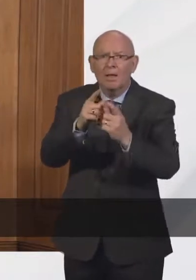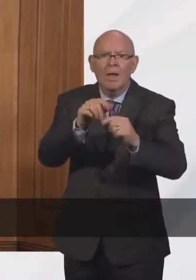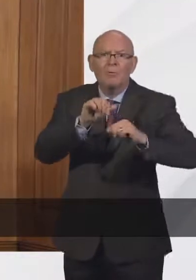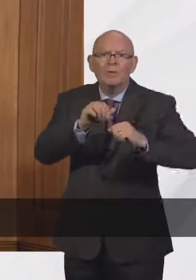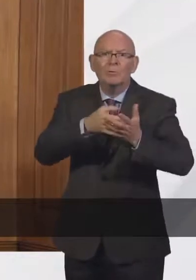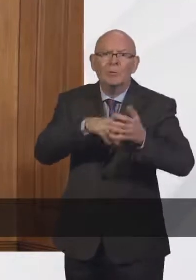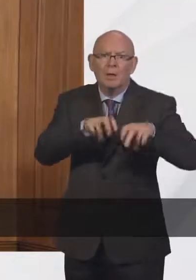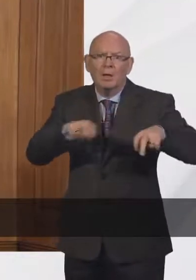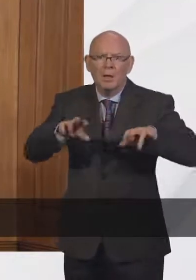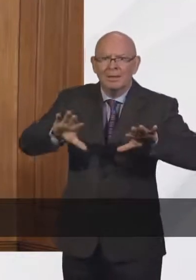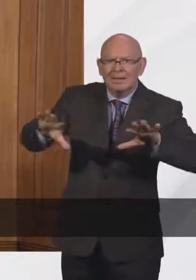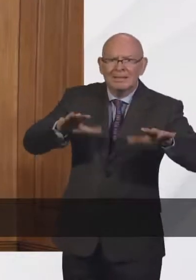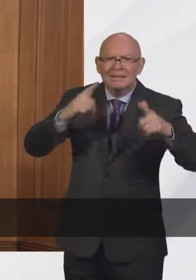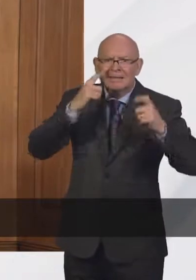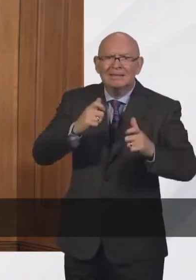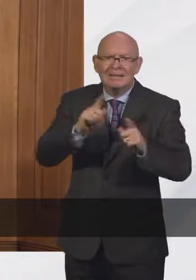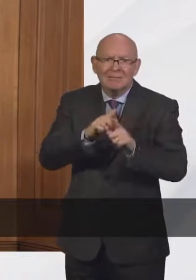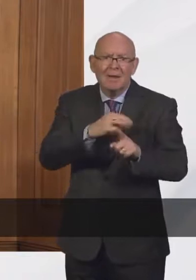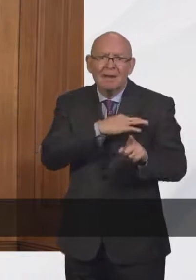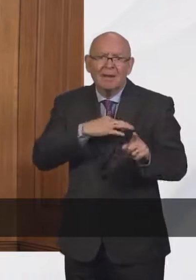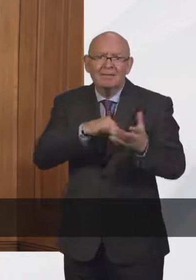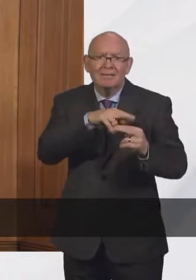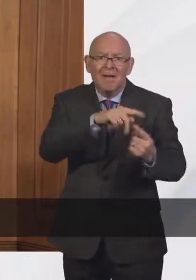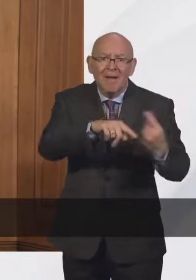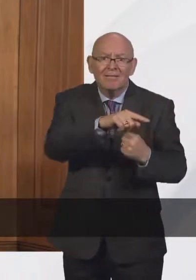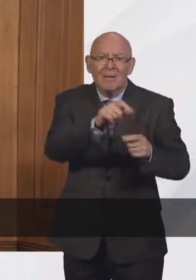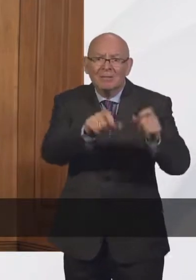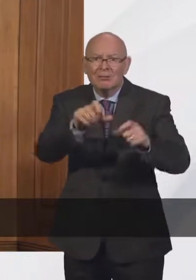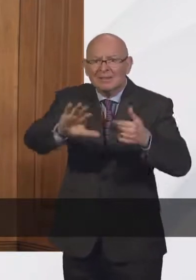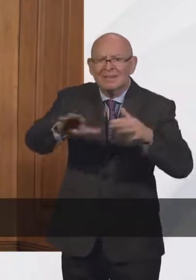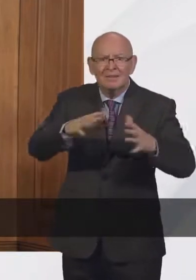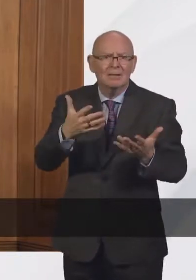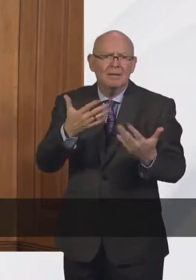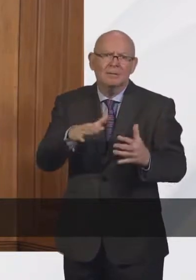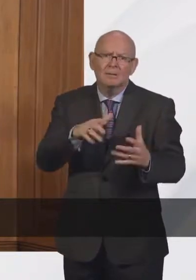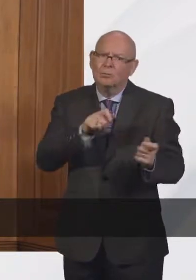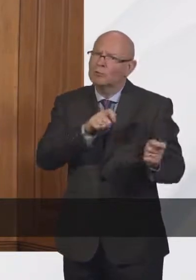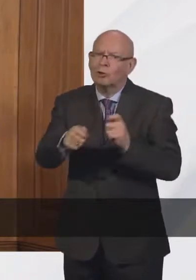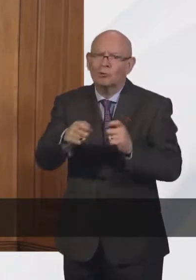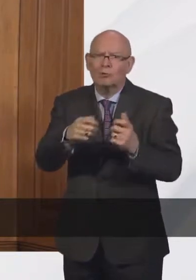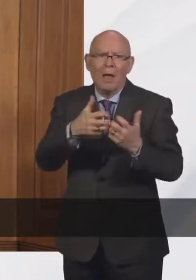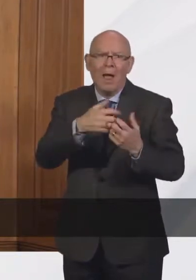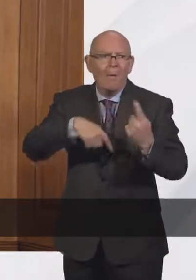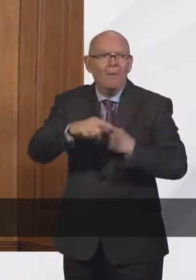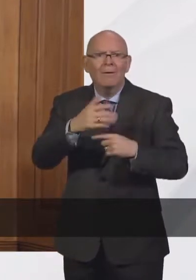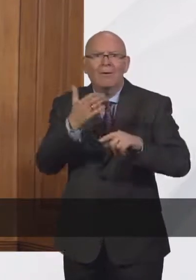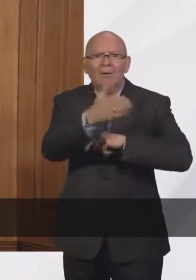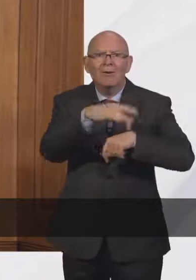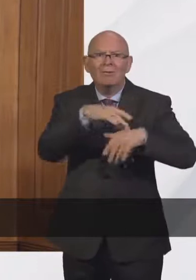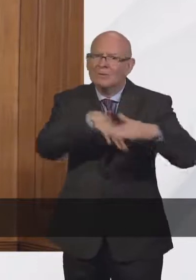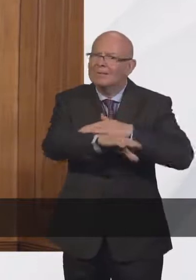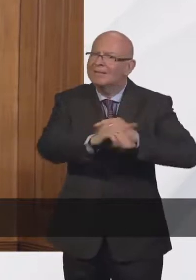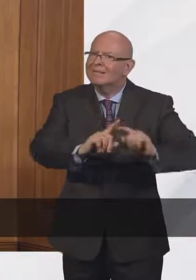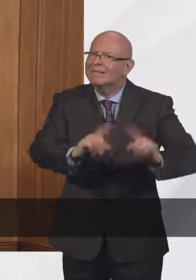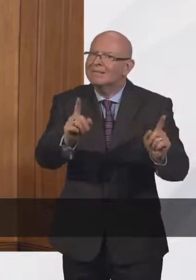of course, they're having to go step by step back to a more normal way of providing the care that they always have and